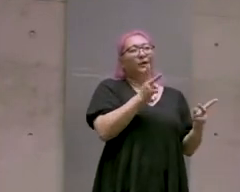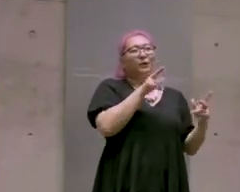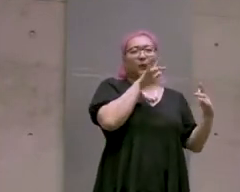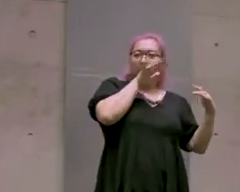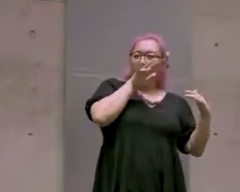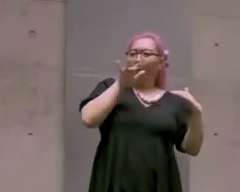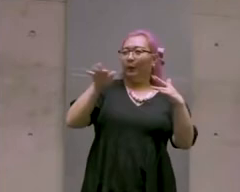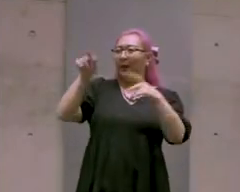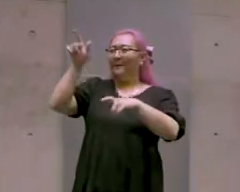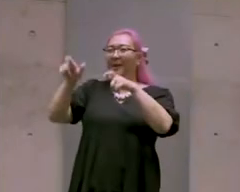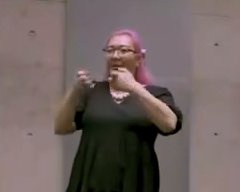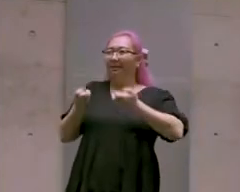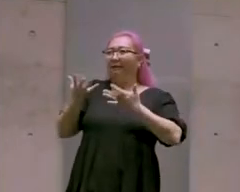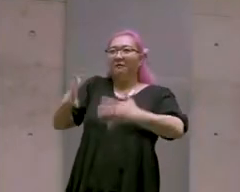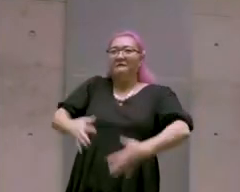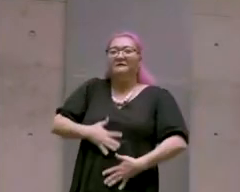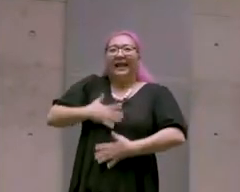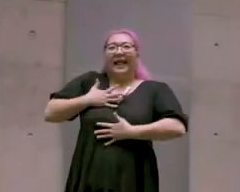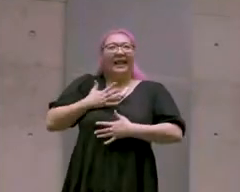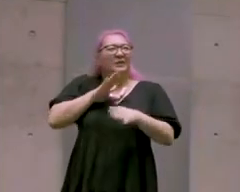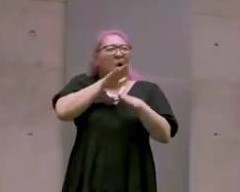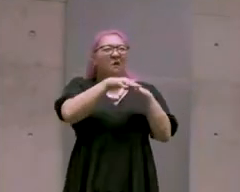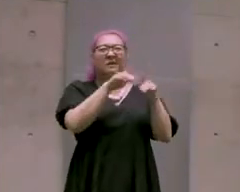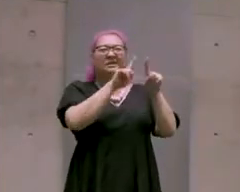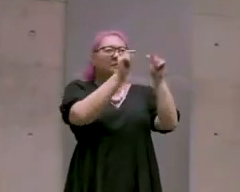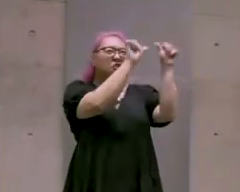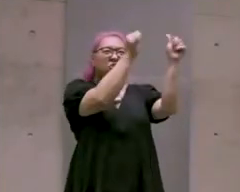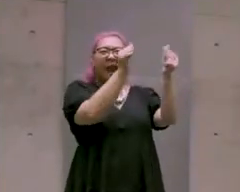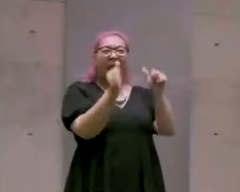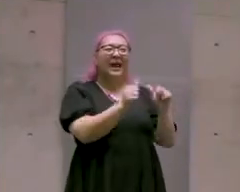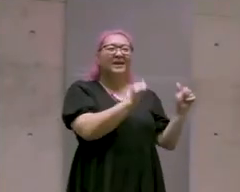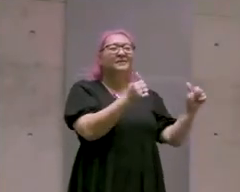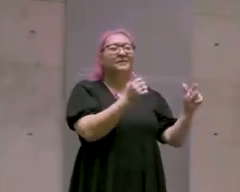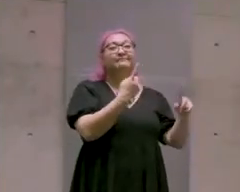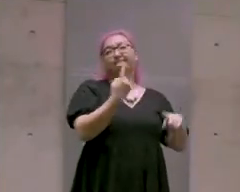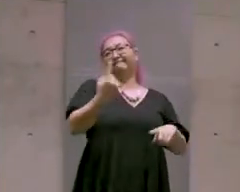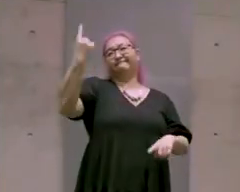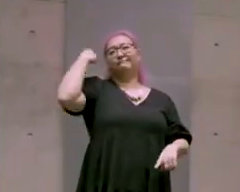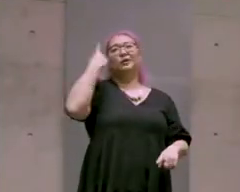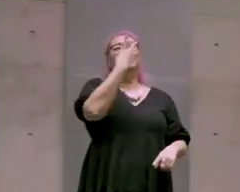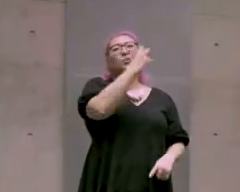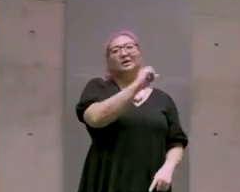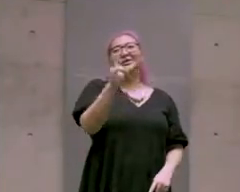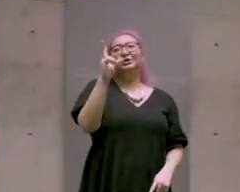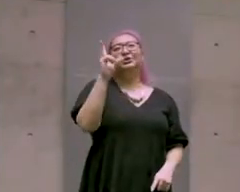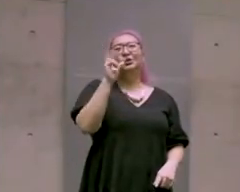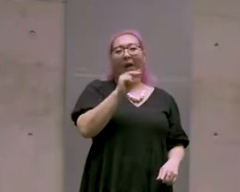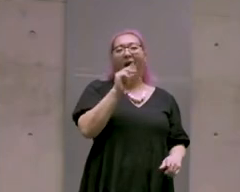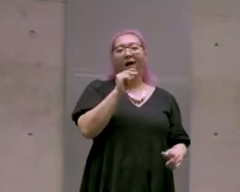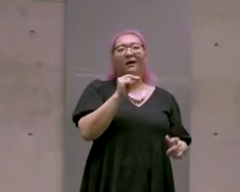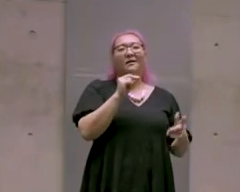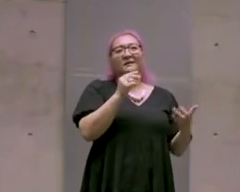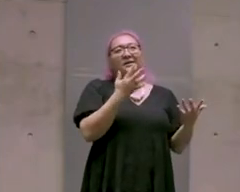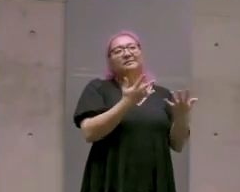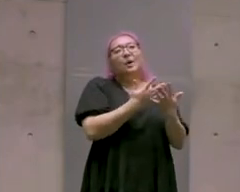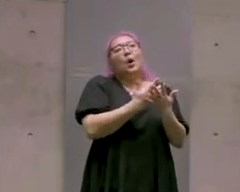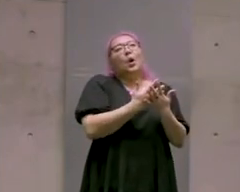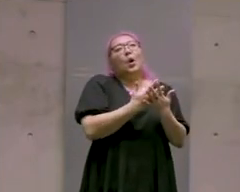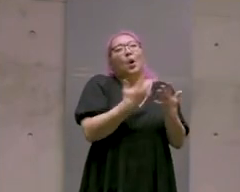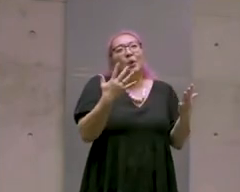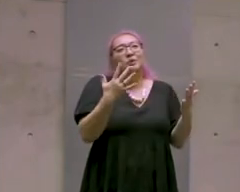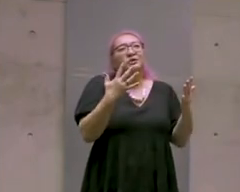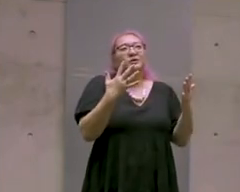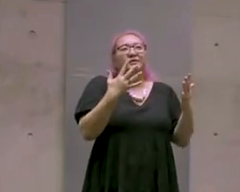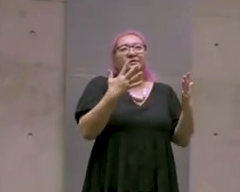done. And the original plan was, back then it was very popular, again, just like 2012 on the internet, to do kind of motion typography. So you'd